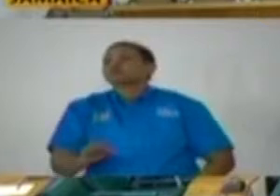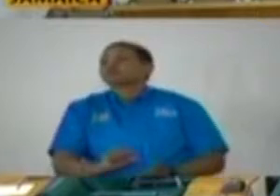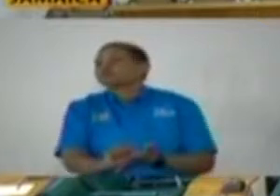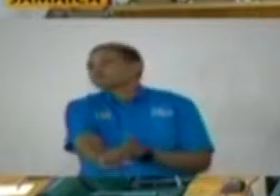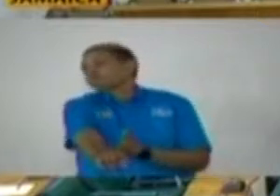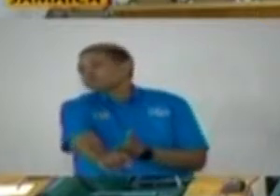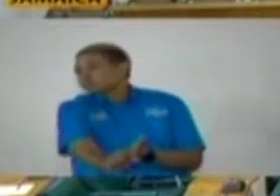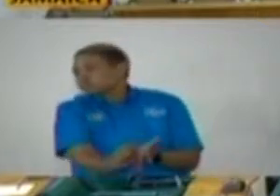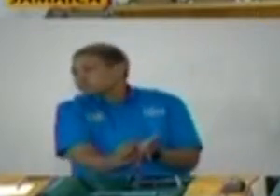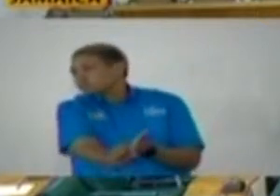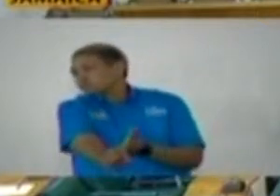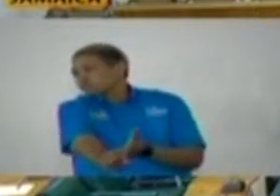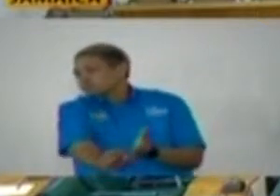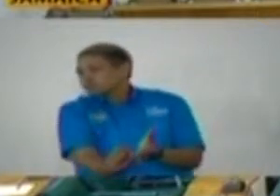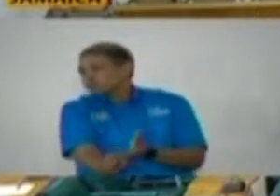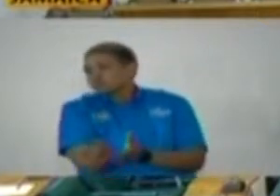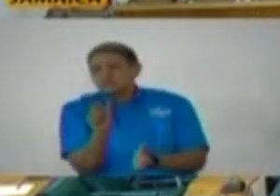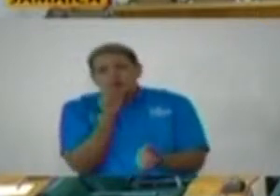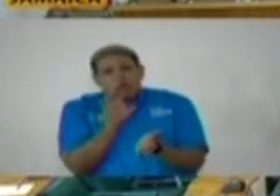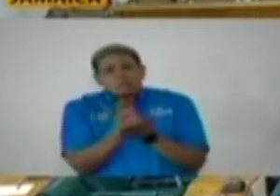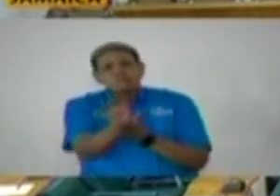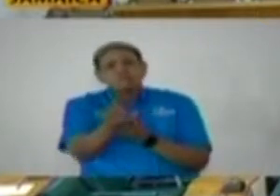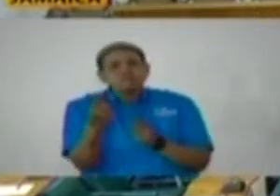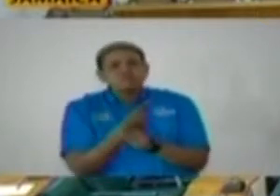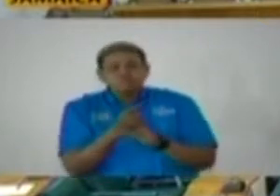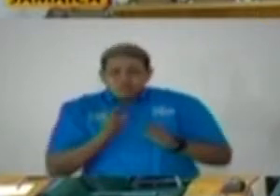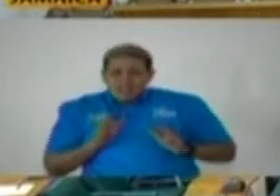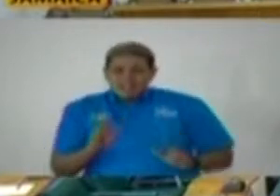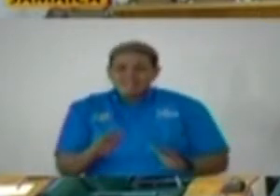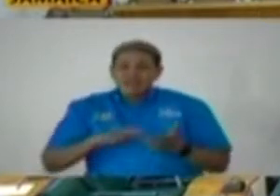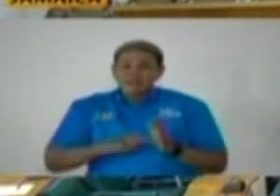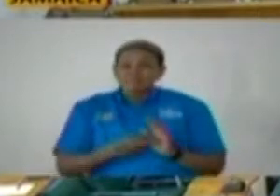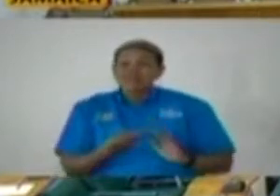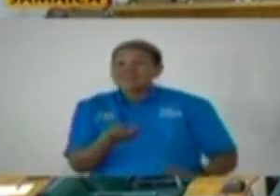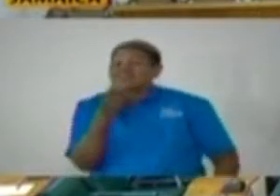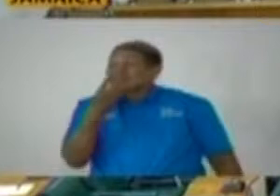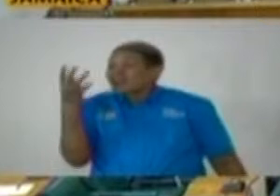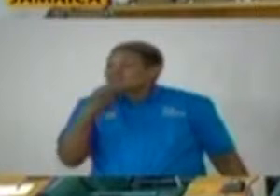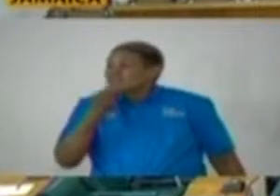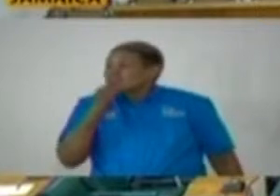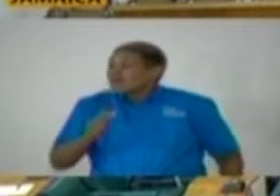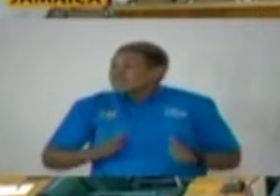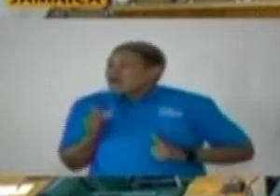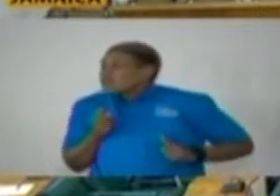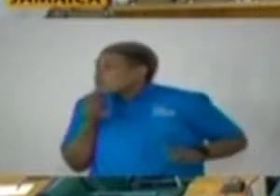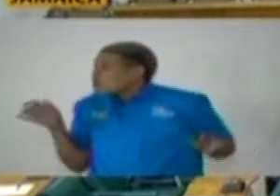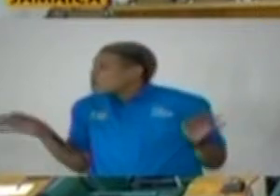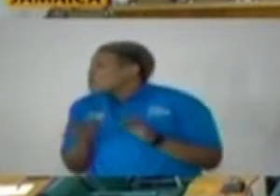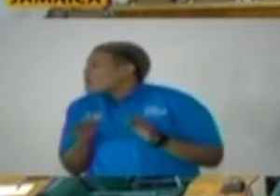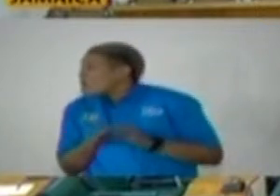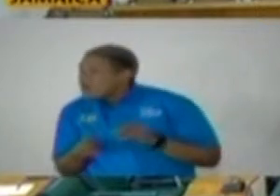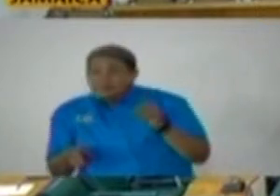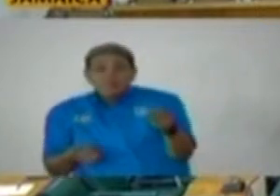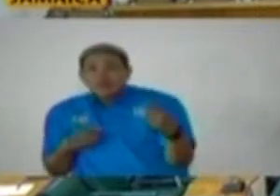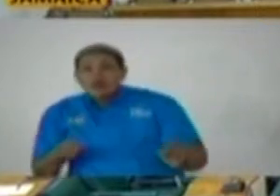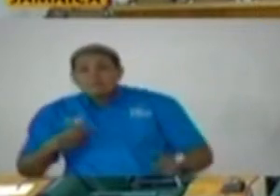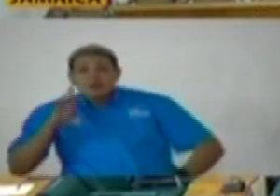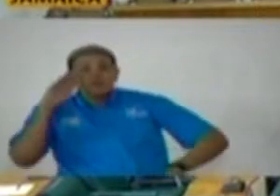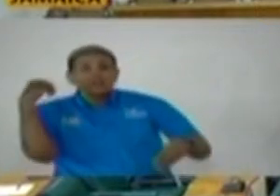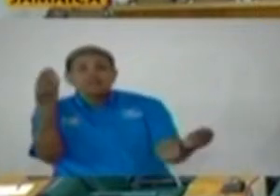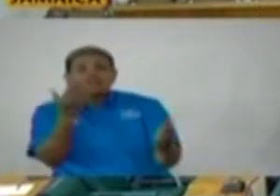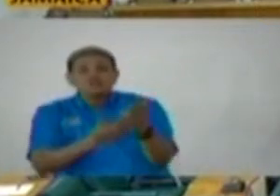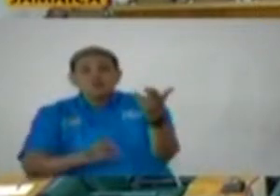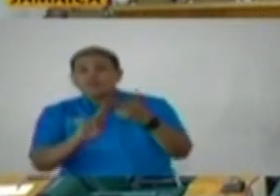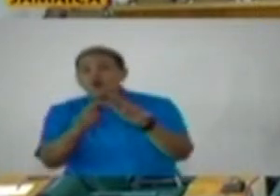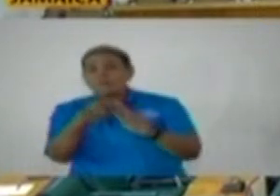De-invested in the JUTC and has made it unattractive and unviable. And I'm going to give you some